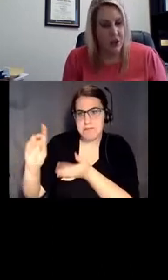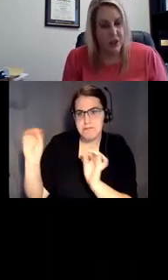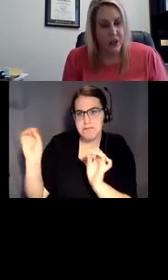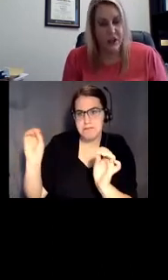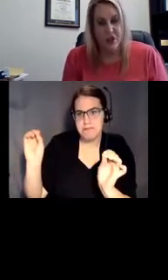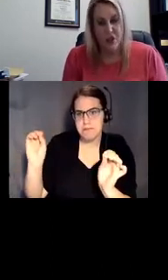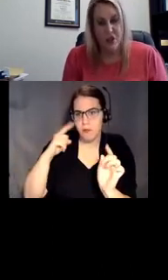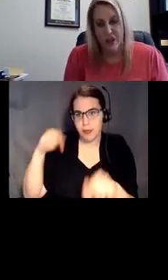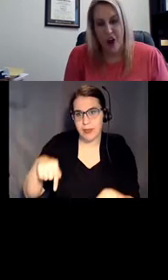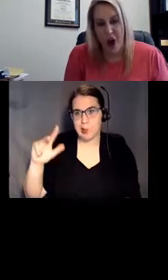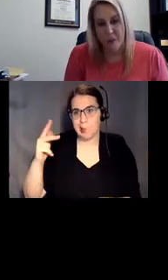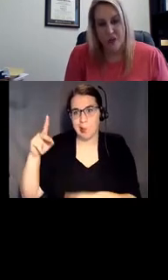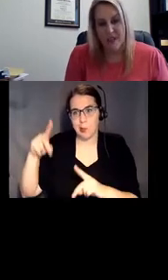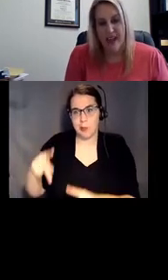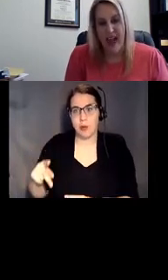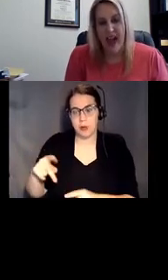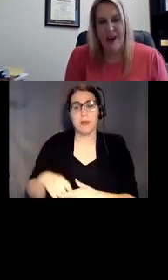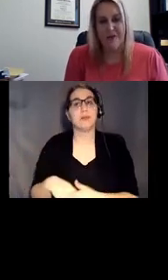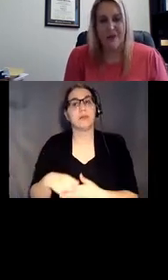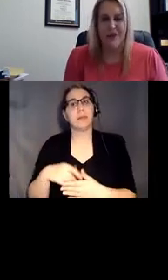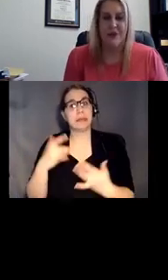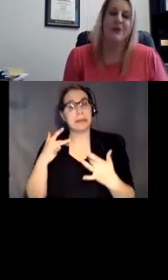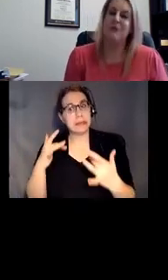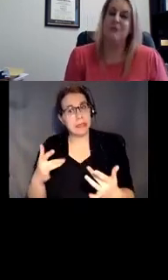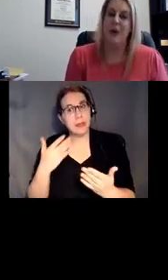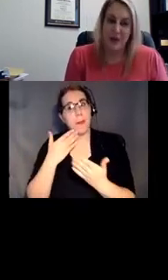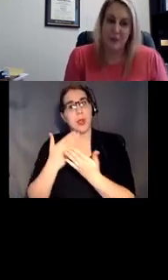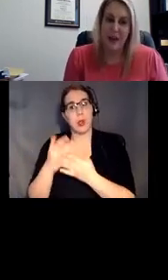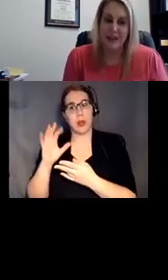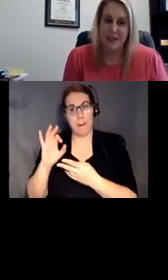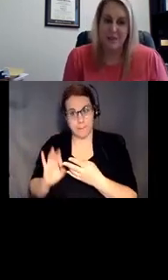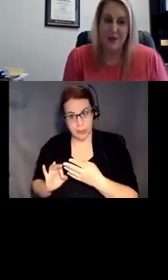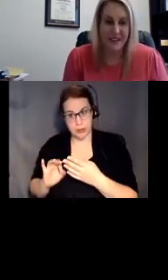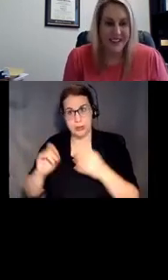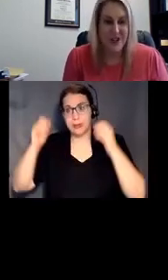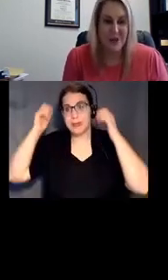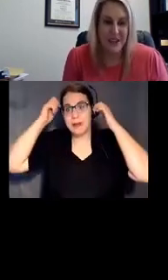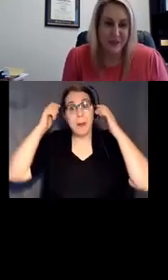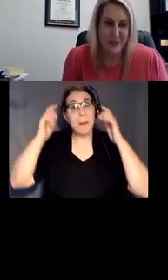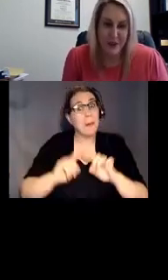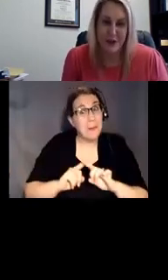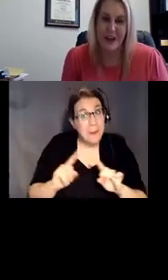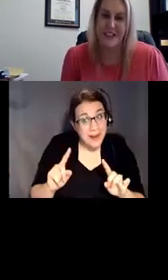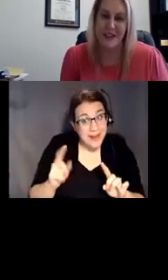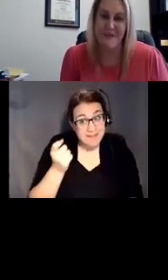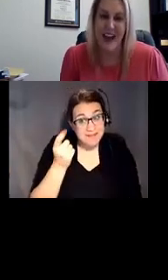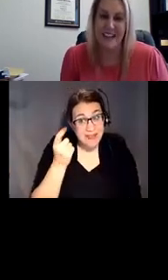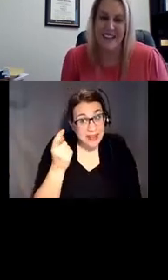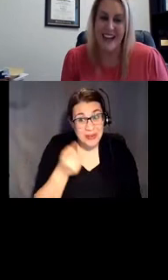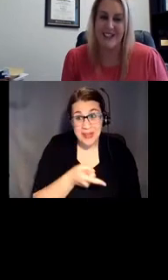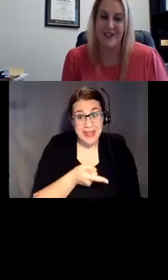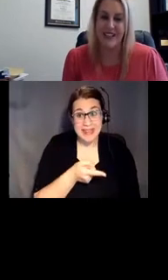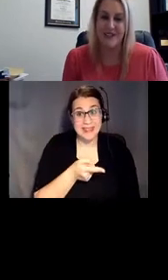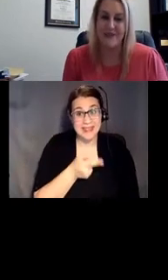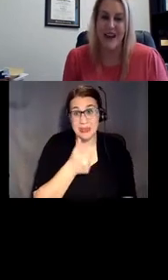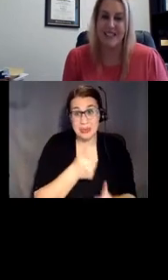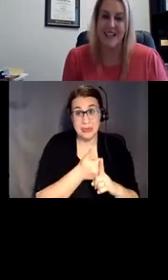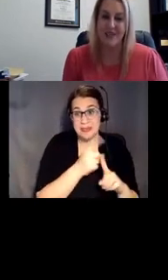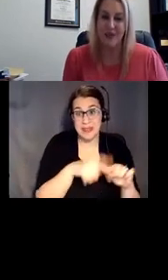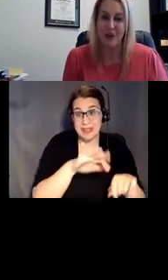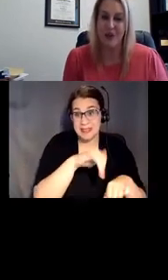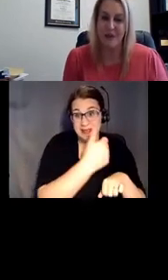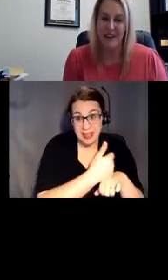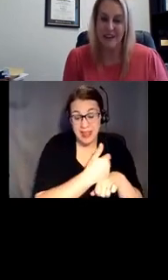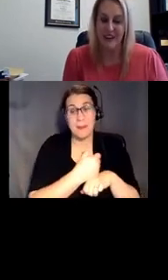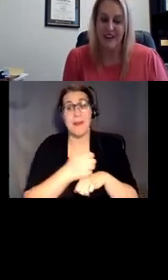it's a good option to have, but someone has to be willing to give you some assets or give some